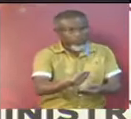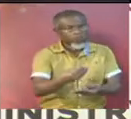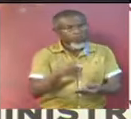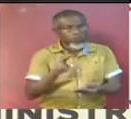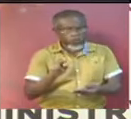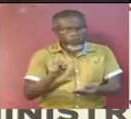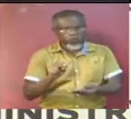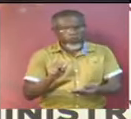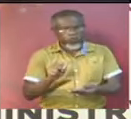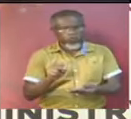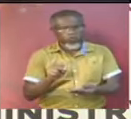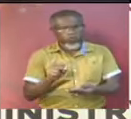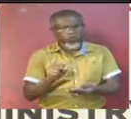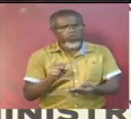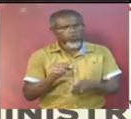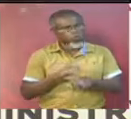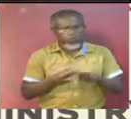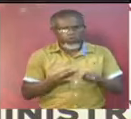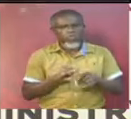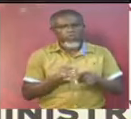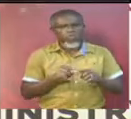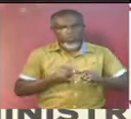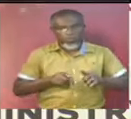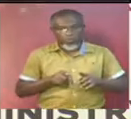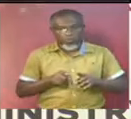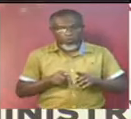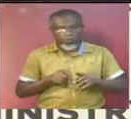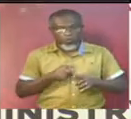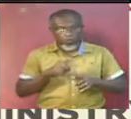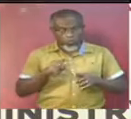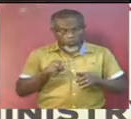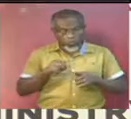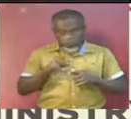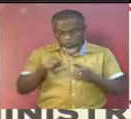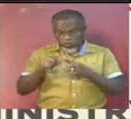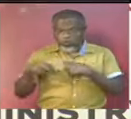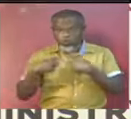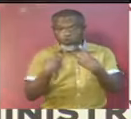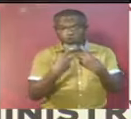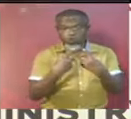go to the blood bank, you would inform them that you have received the